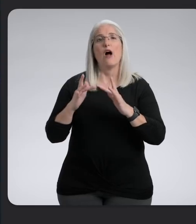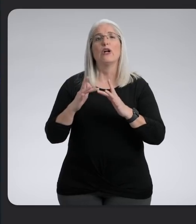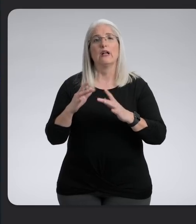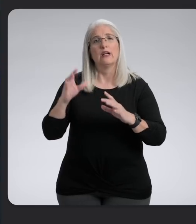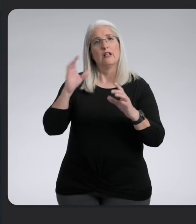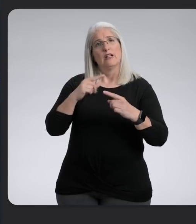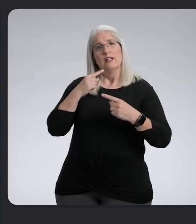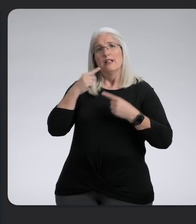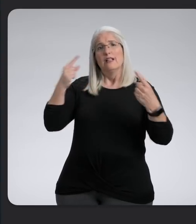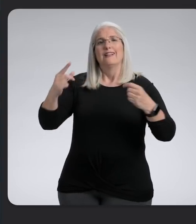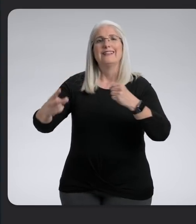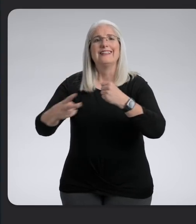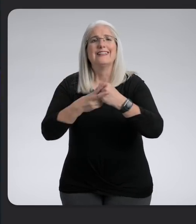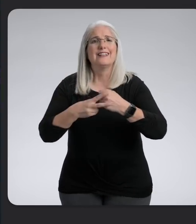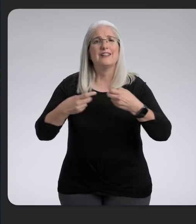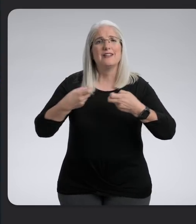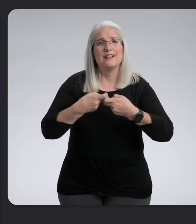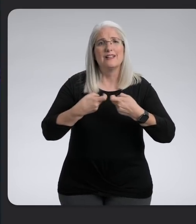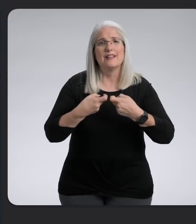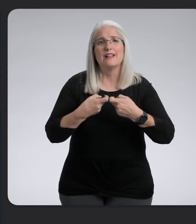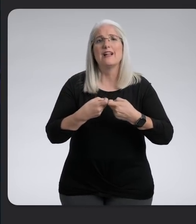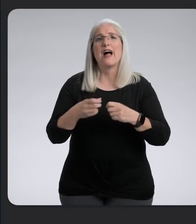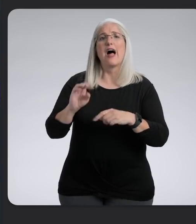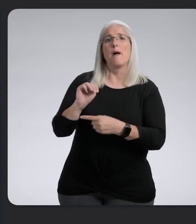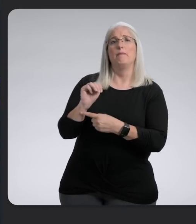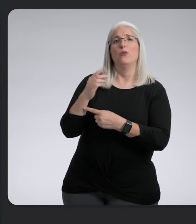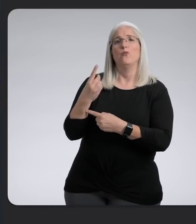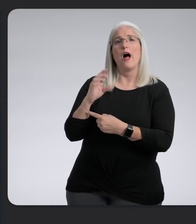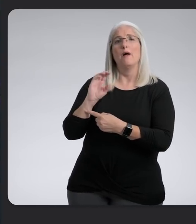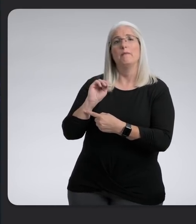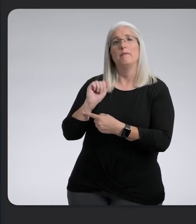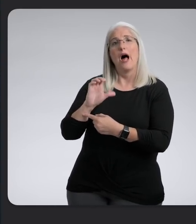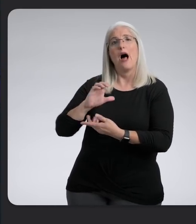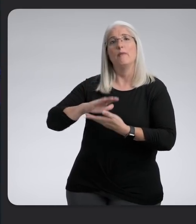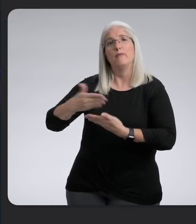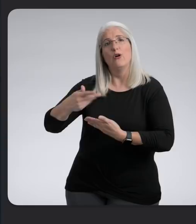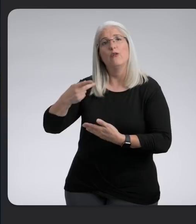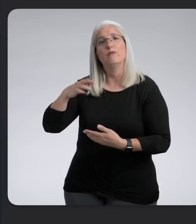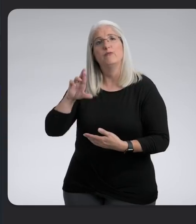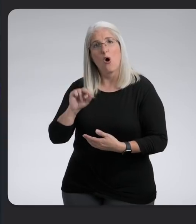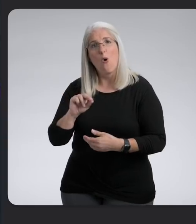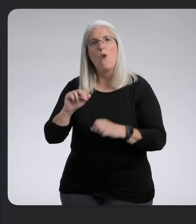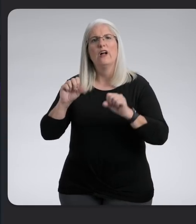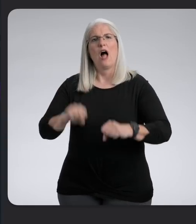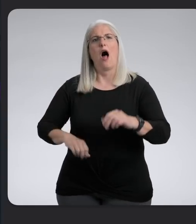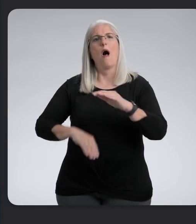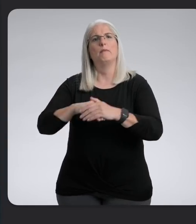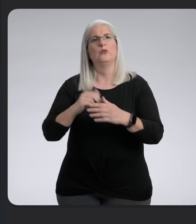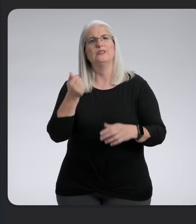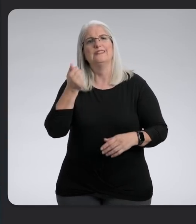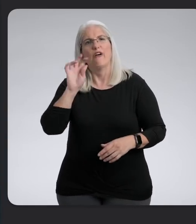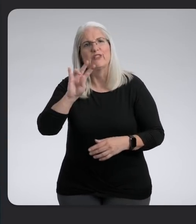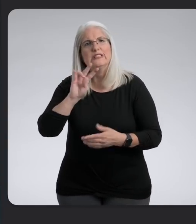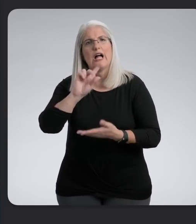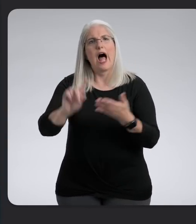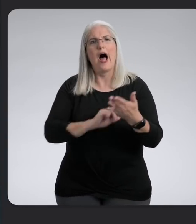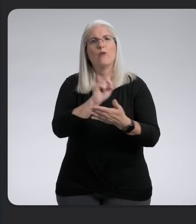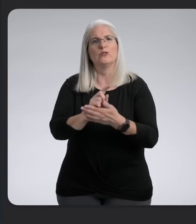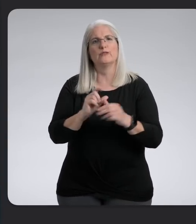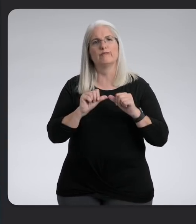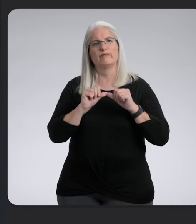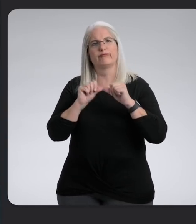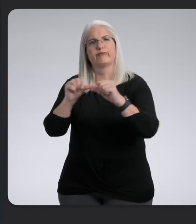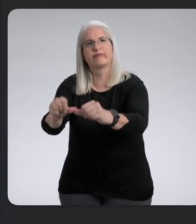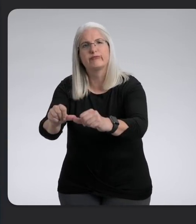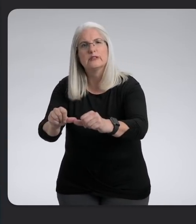efficiency. On an M1 MacBook Pro, Safari users can get up to 17 hours of browsing. And of course,